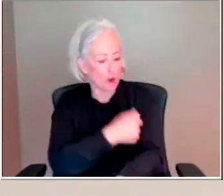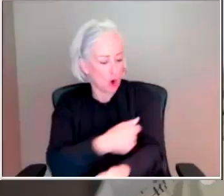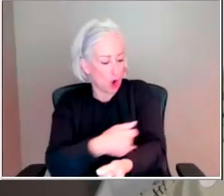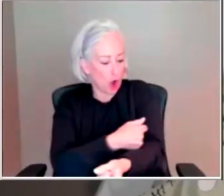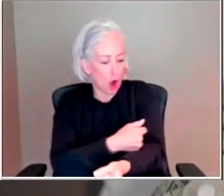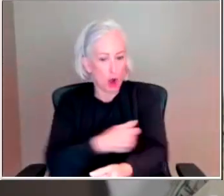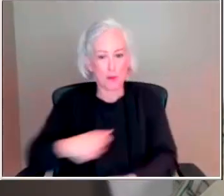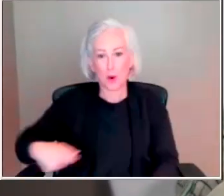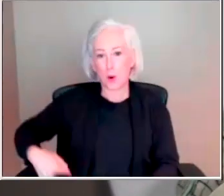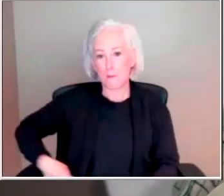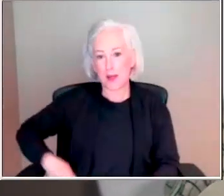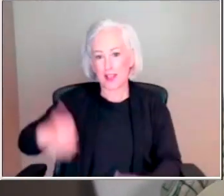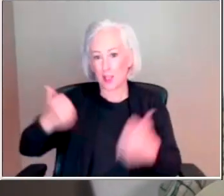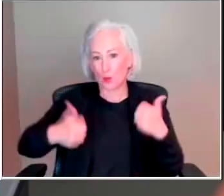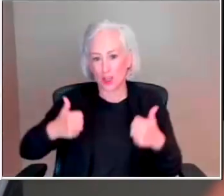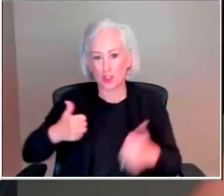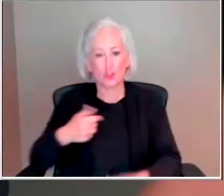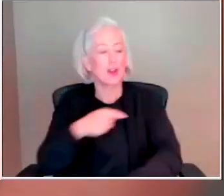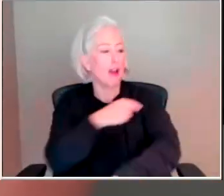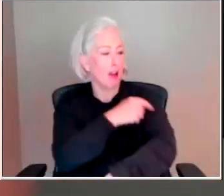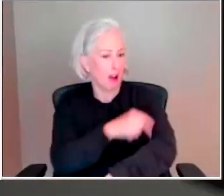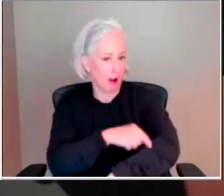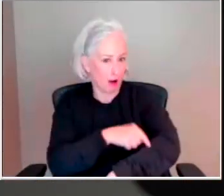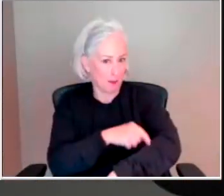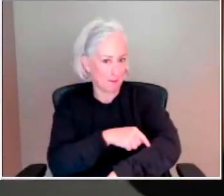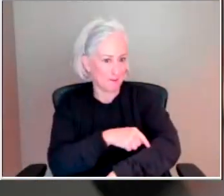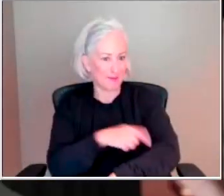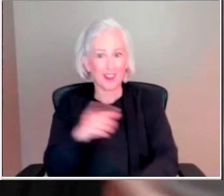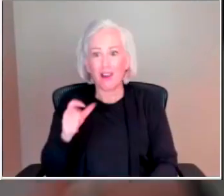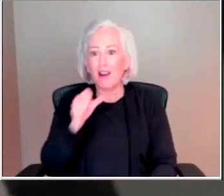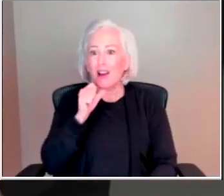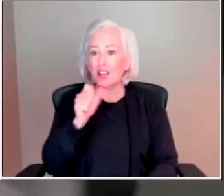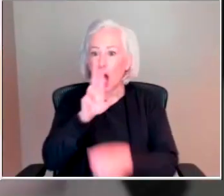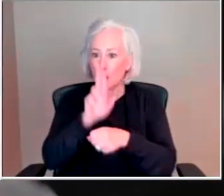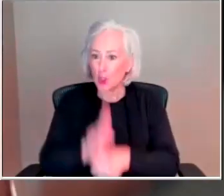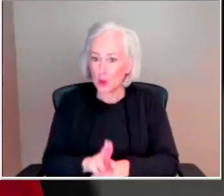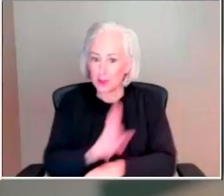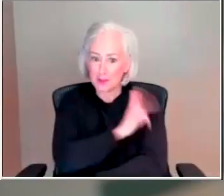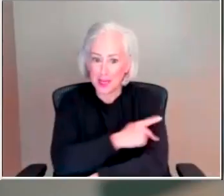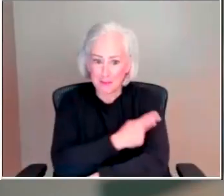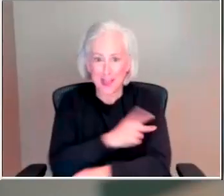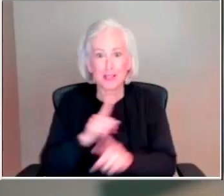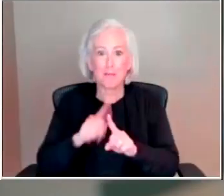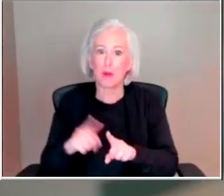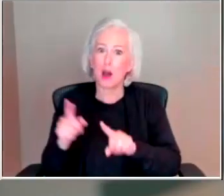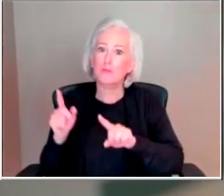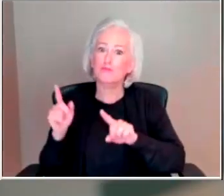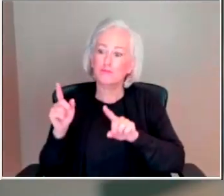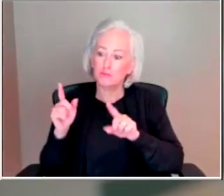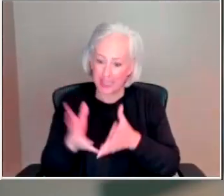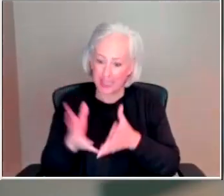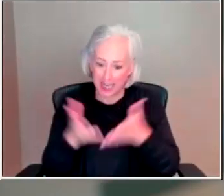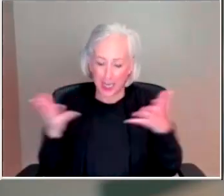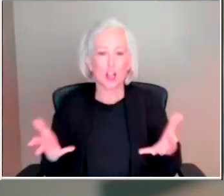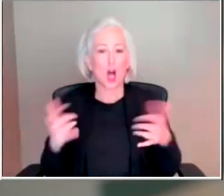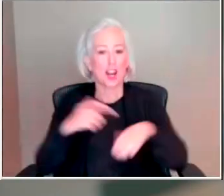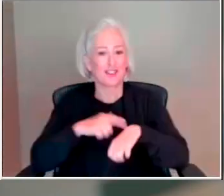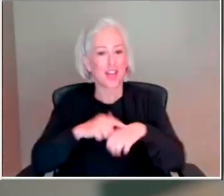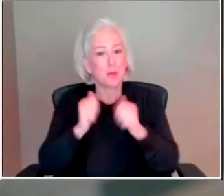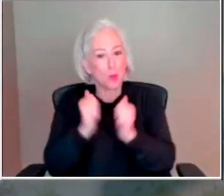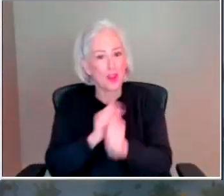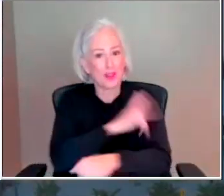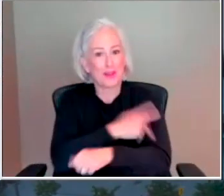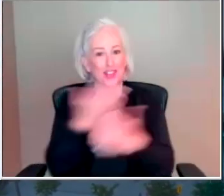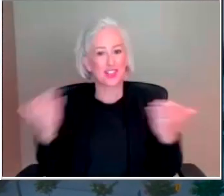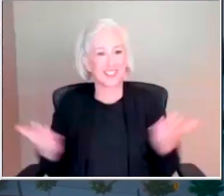the arm. Archie Moore is not used to being a patient, Well then. but she has spent plenty of time with the patients here at the University of Kansas Health